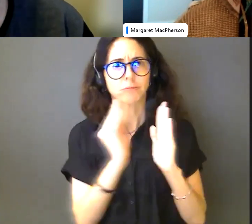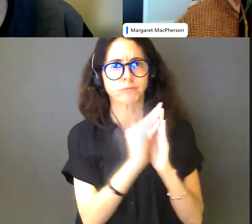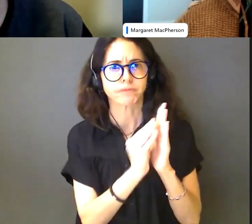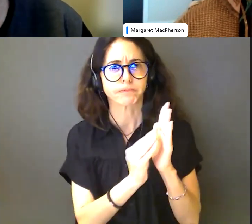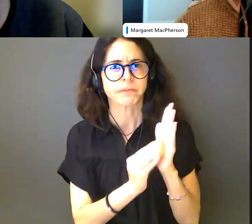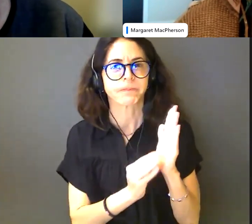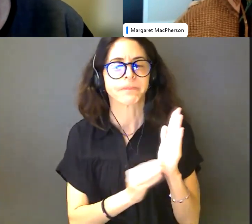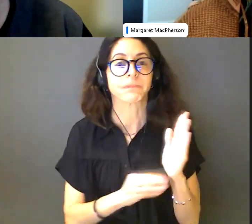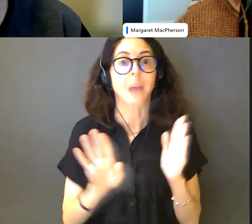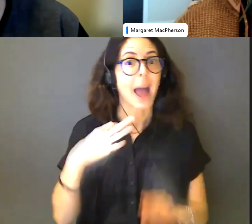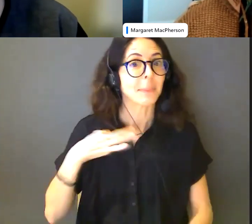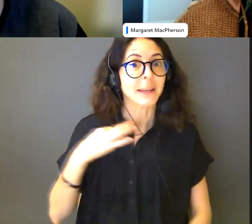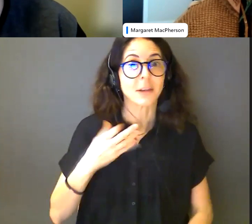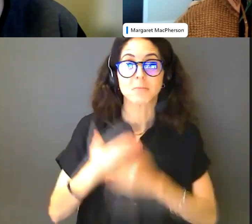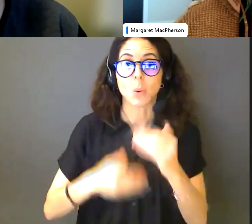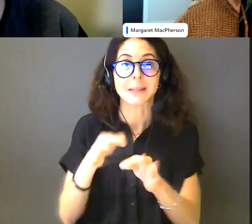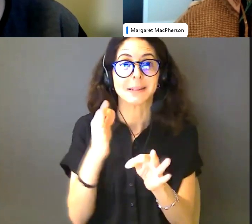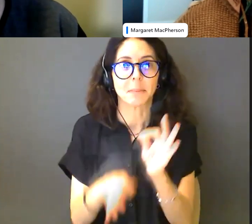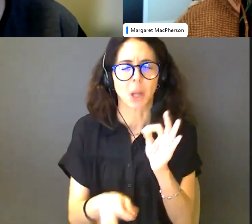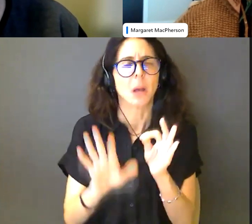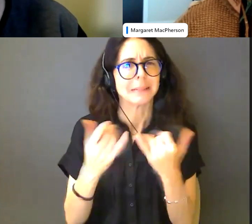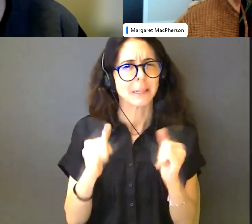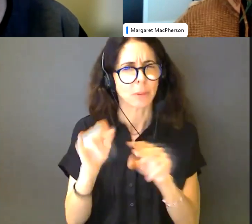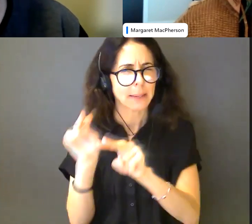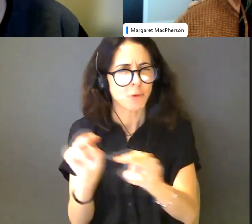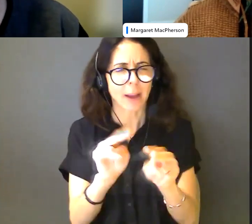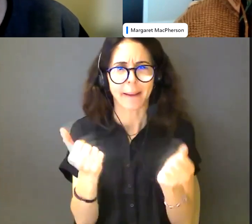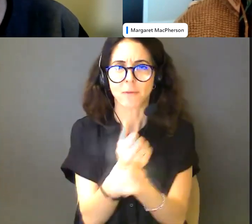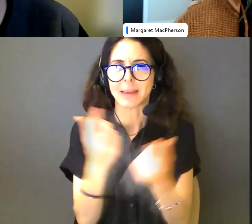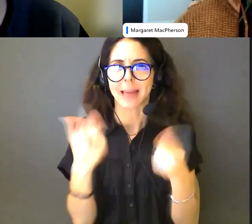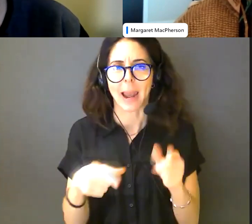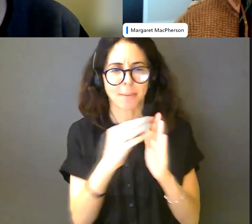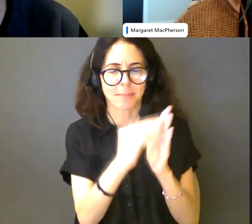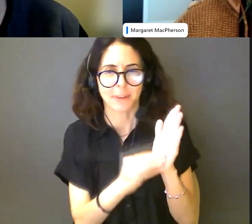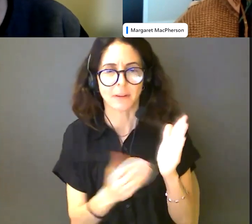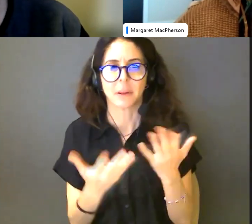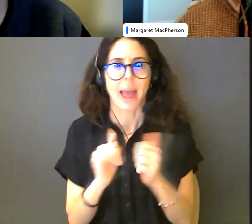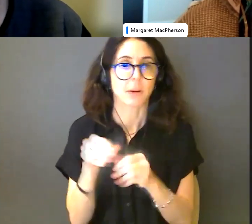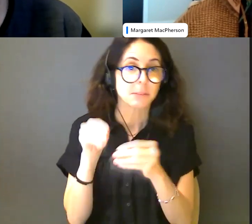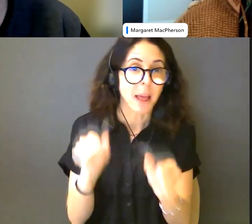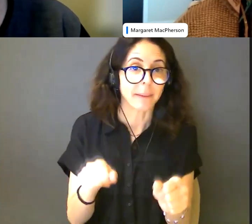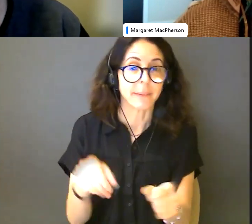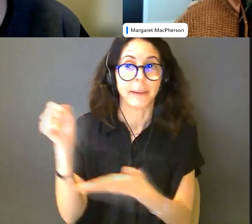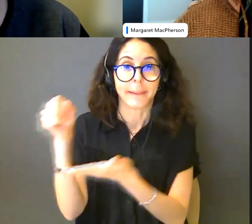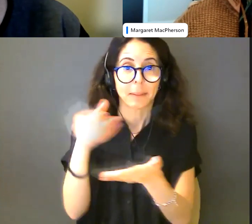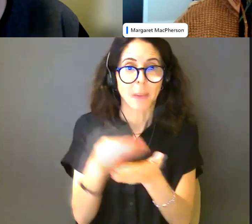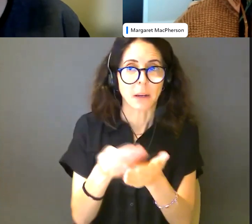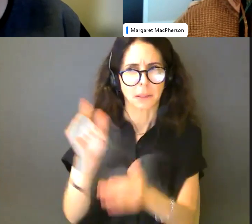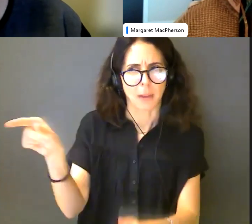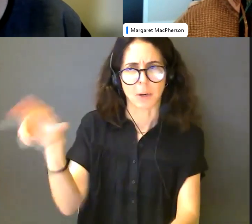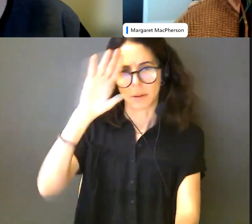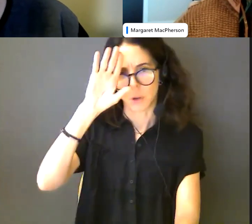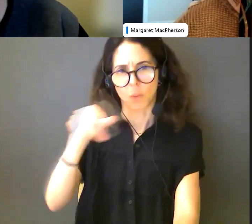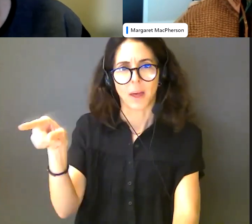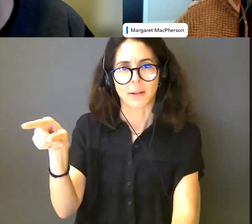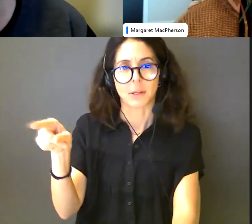application process is very simple, but we keep track of everything. Of course, it's public money, and the government knows that, and it's part of our